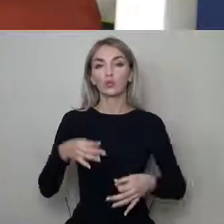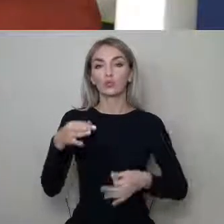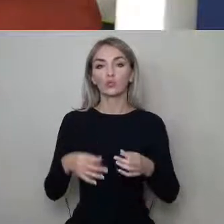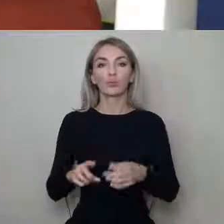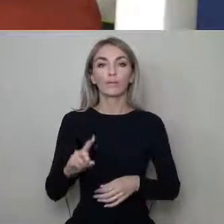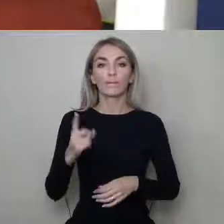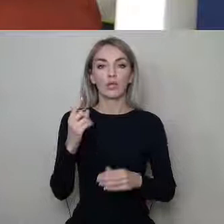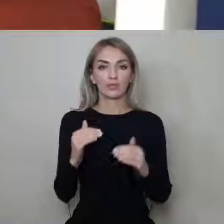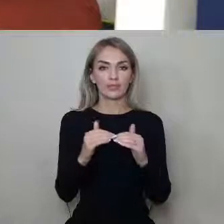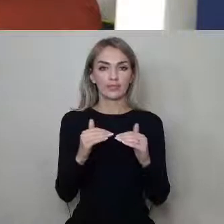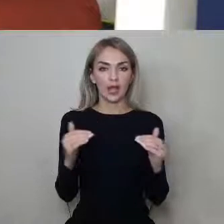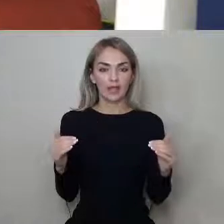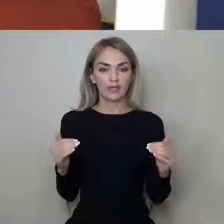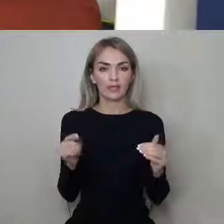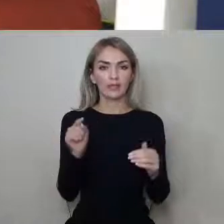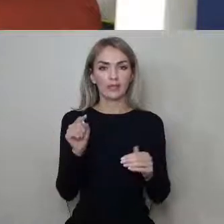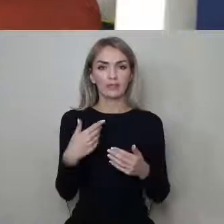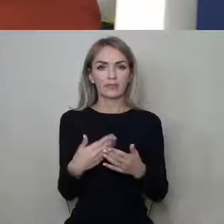tabulation, that's